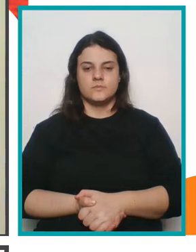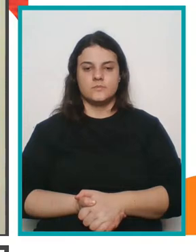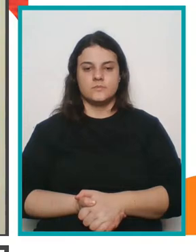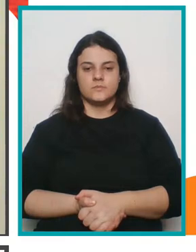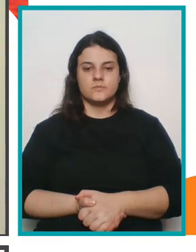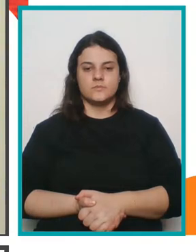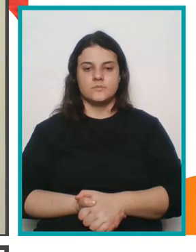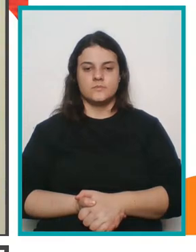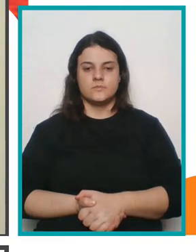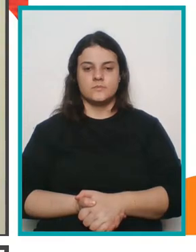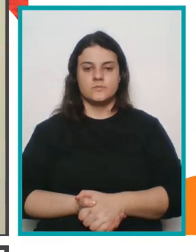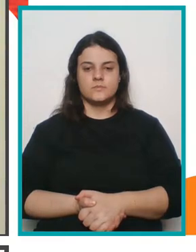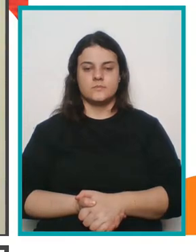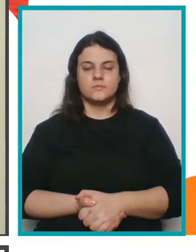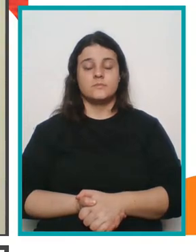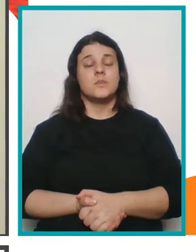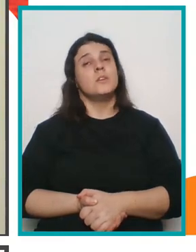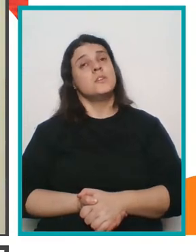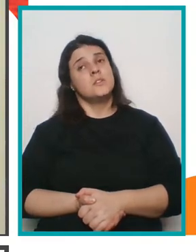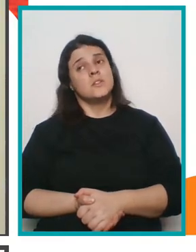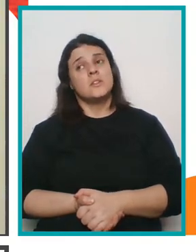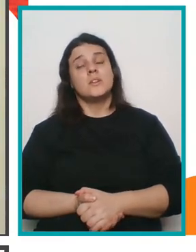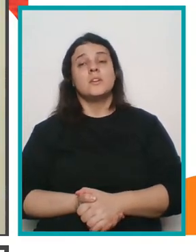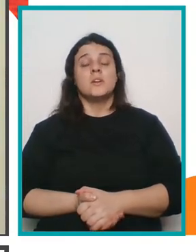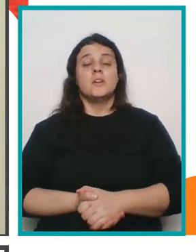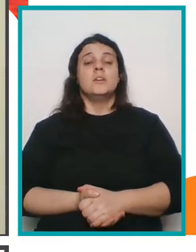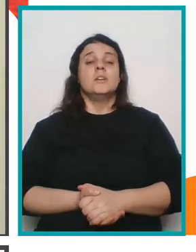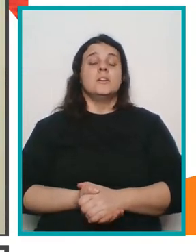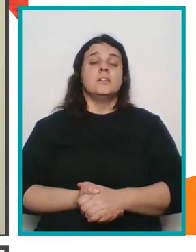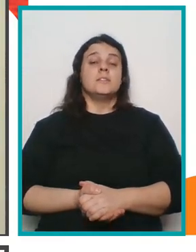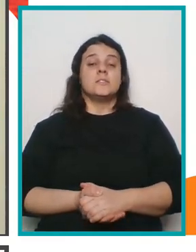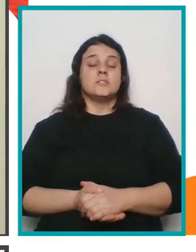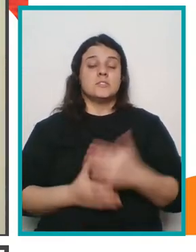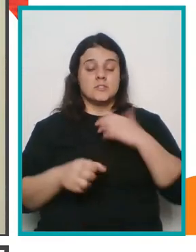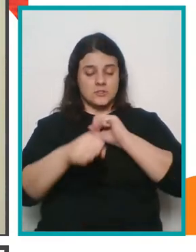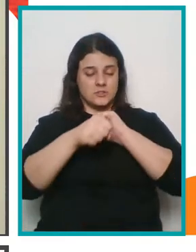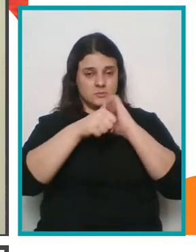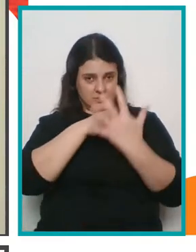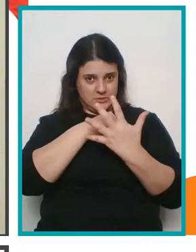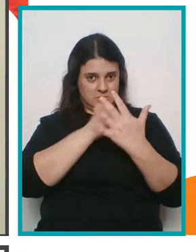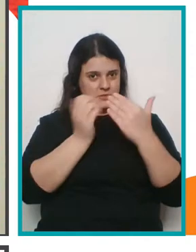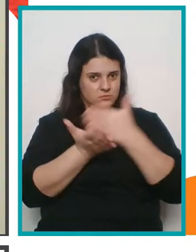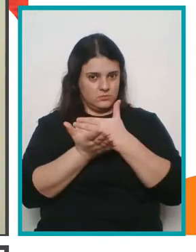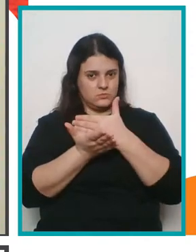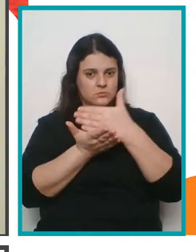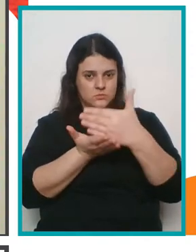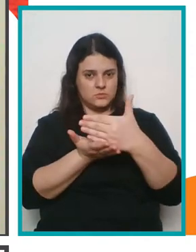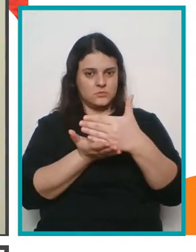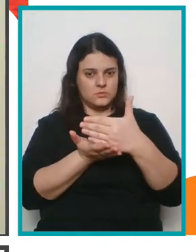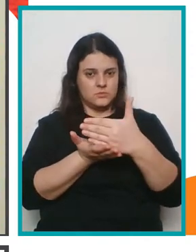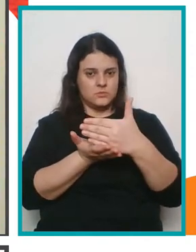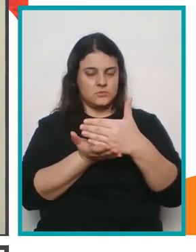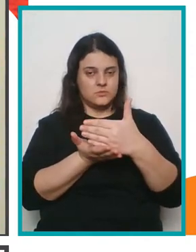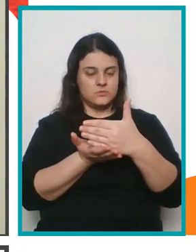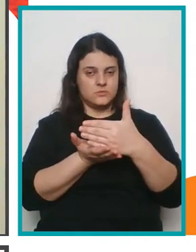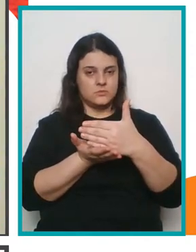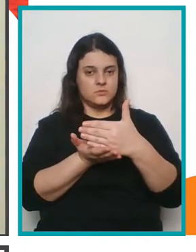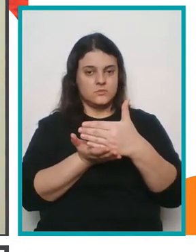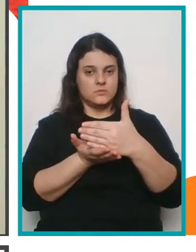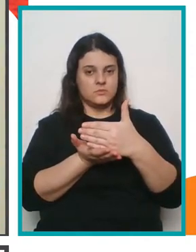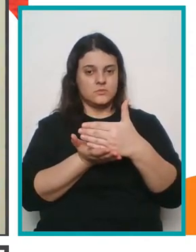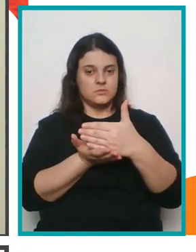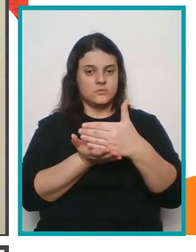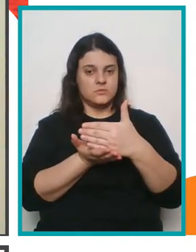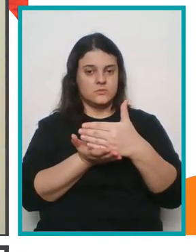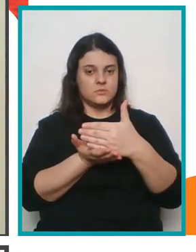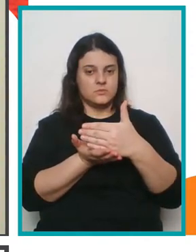there was always an issue of spreading the virus and also getting infected. So we decided